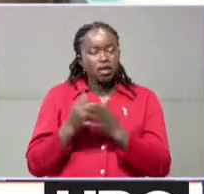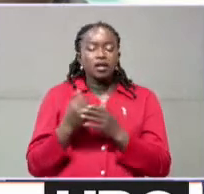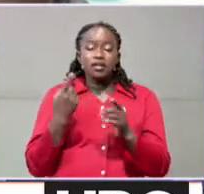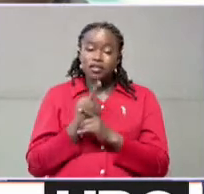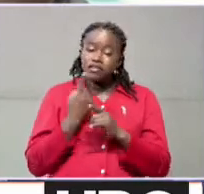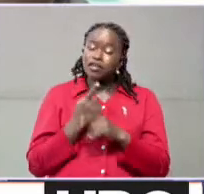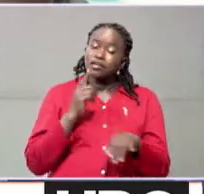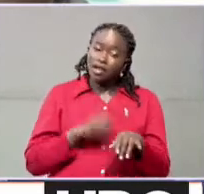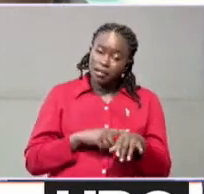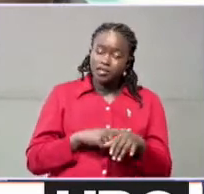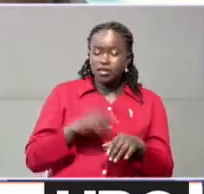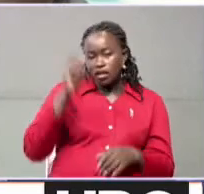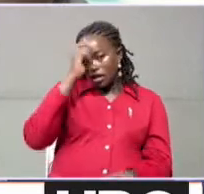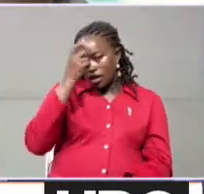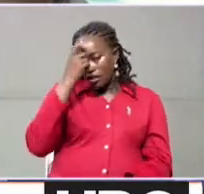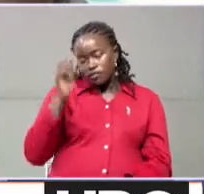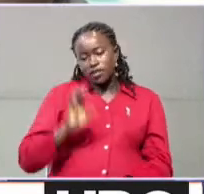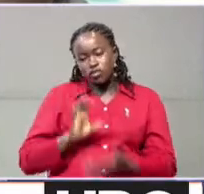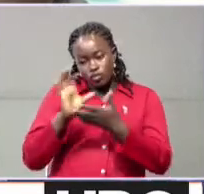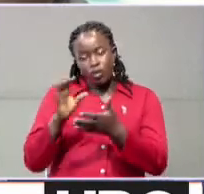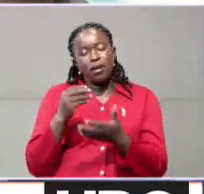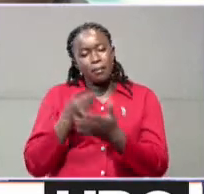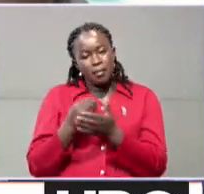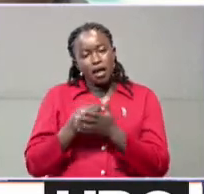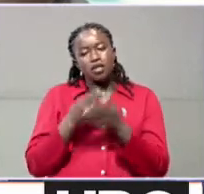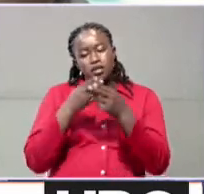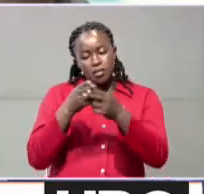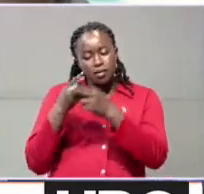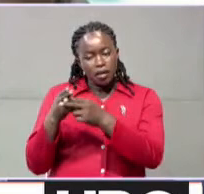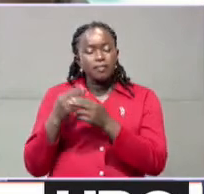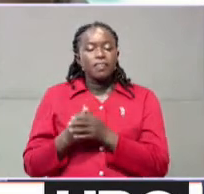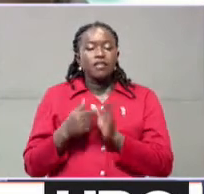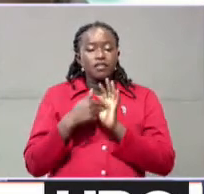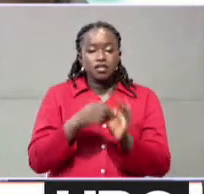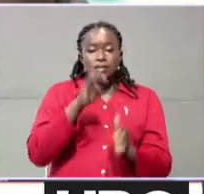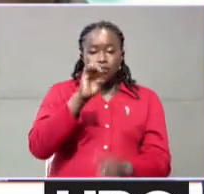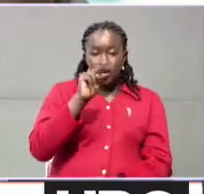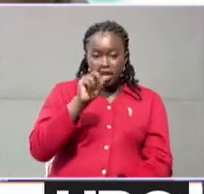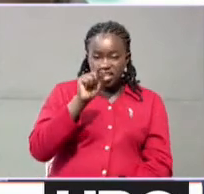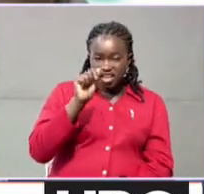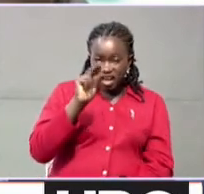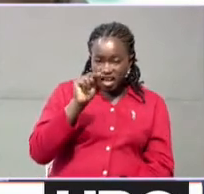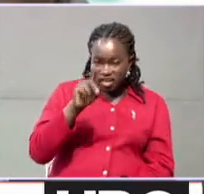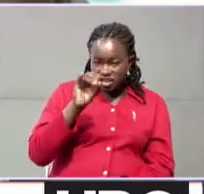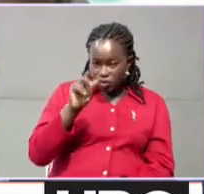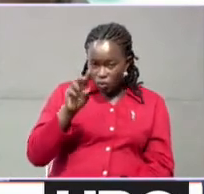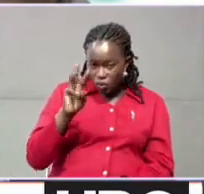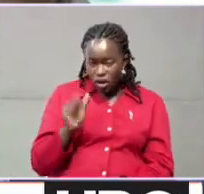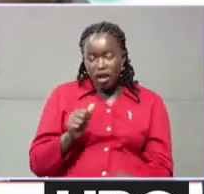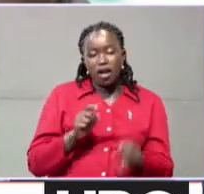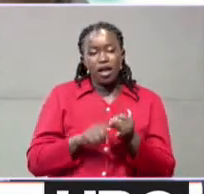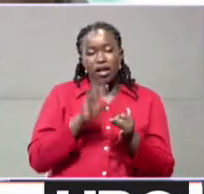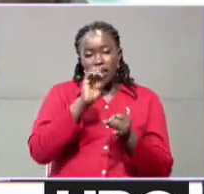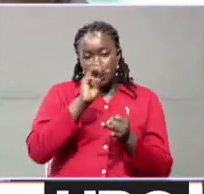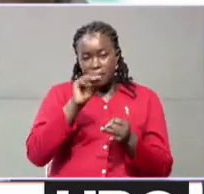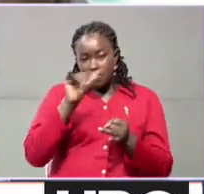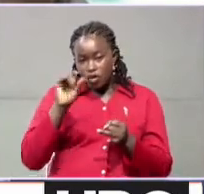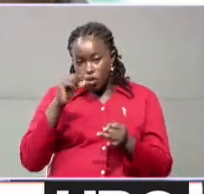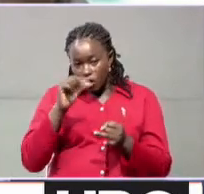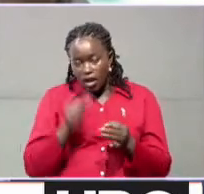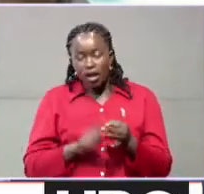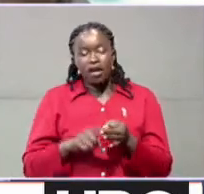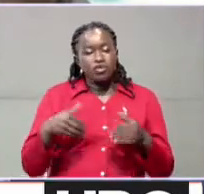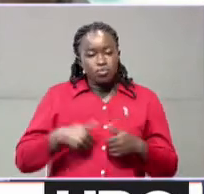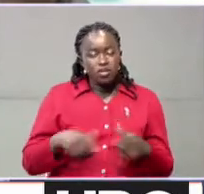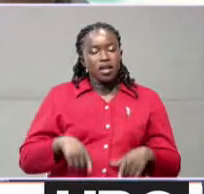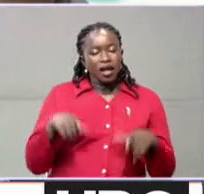occasions government provided involving funds such as a tandiqua in yoga youth livelihood programs